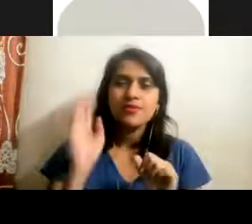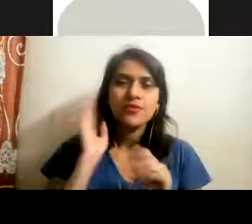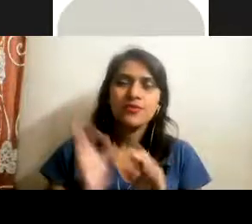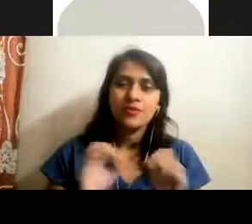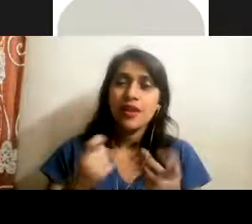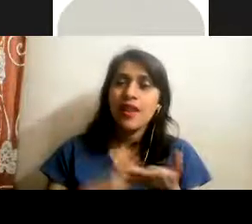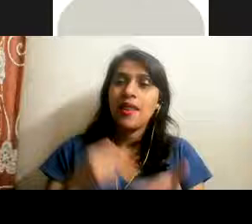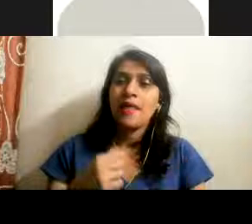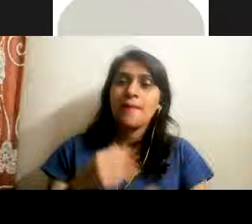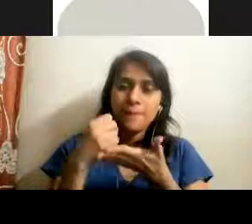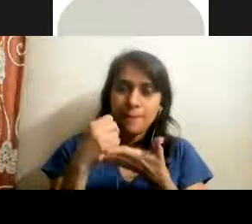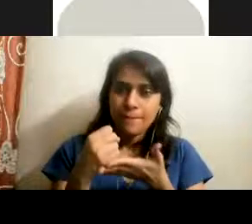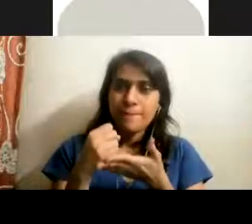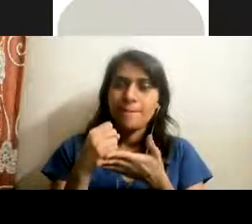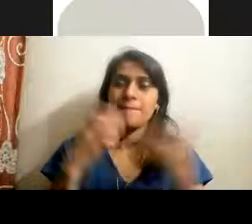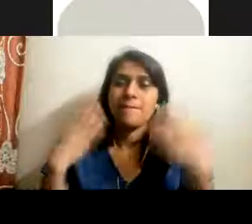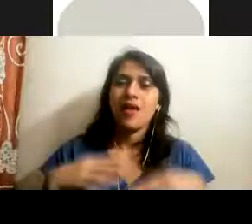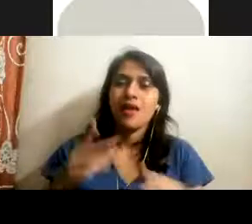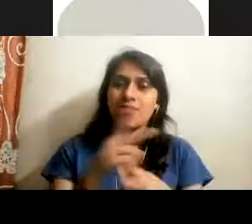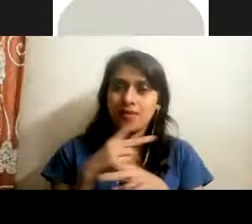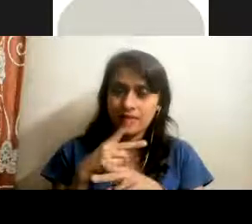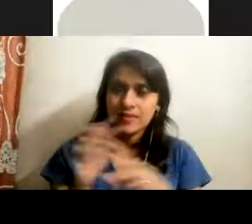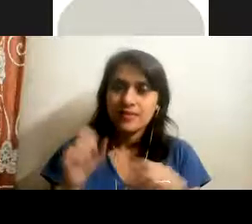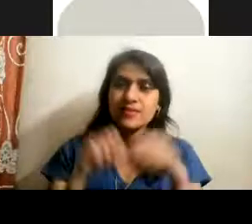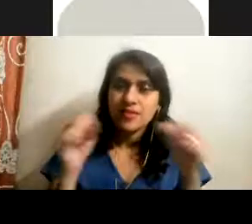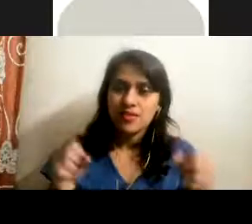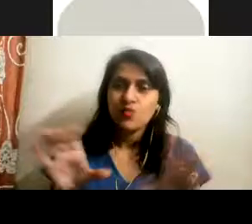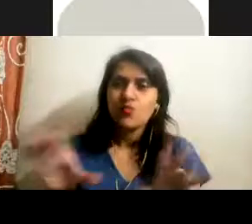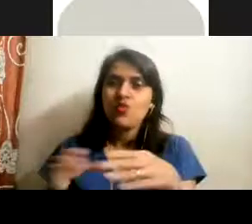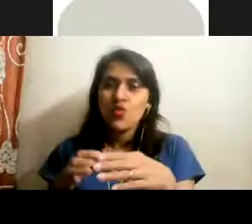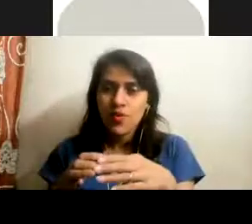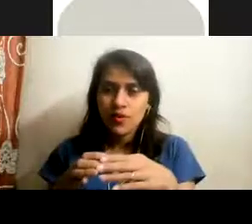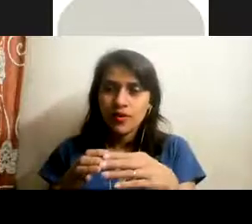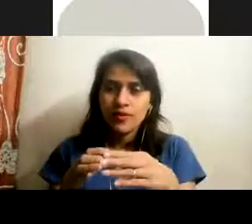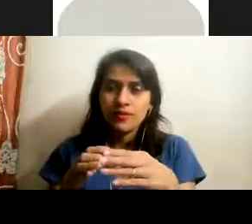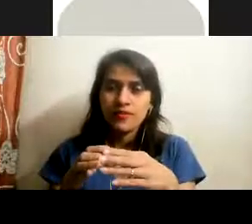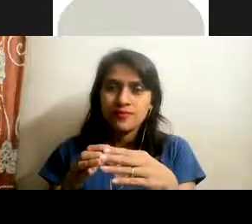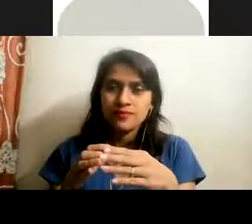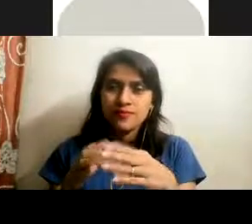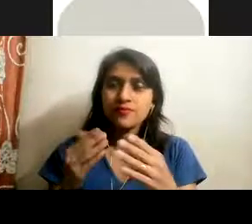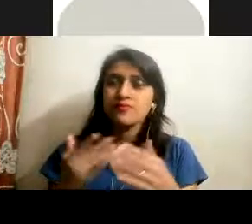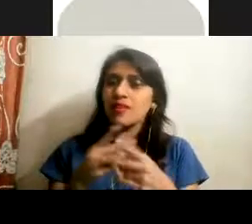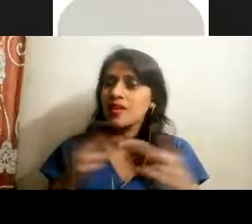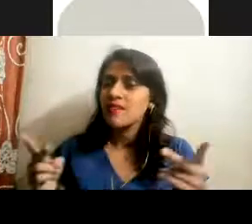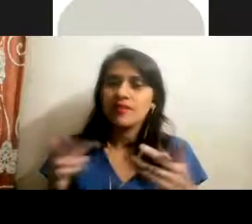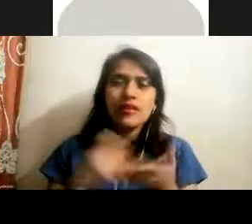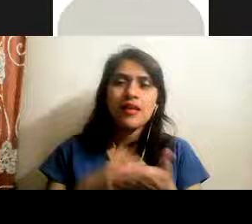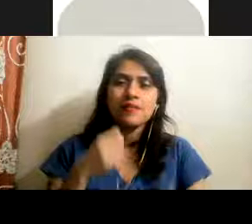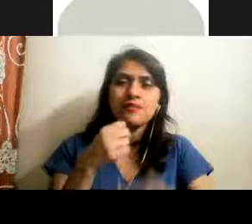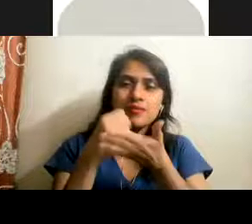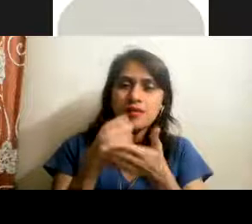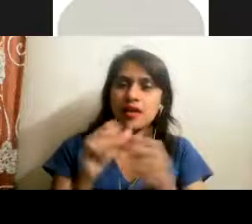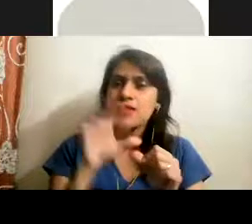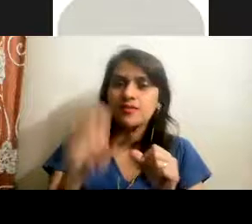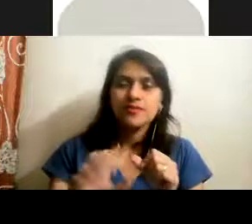rehabilitation and palliative care services at the community level are lacking. As we said, rehabilitation services are being